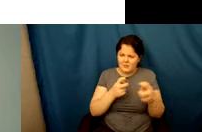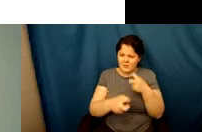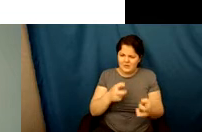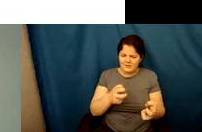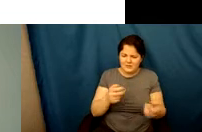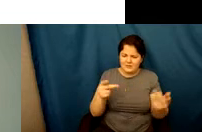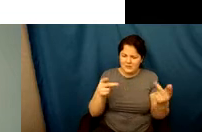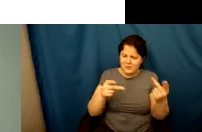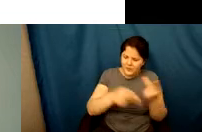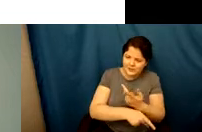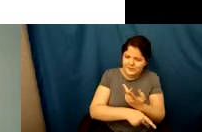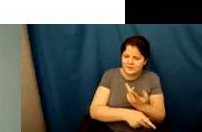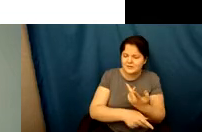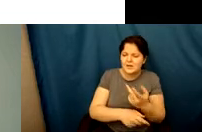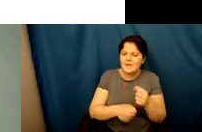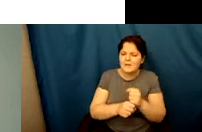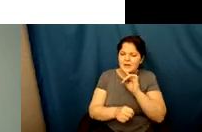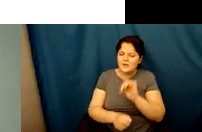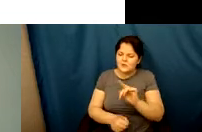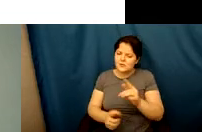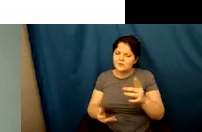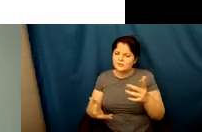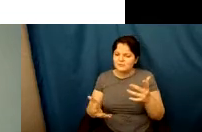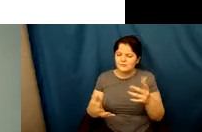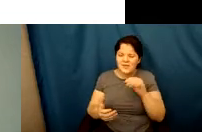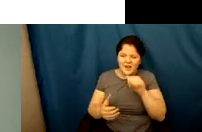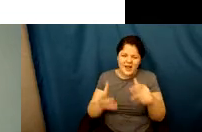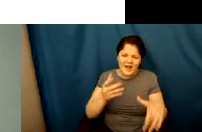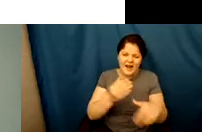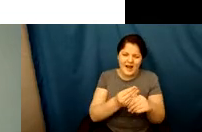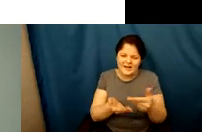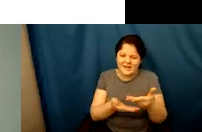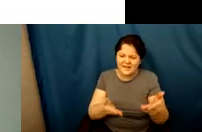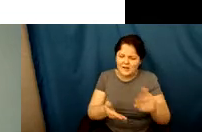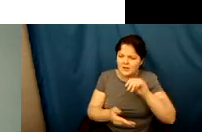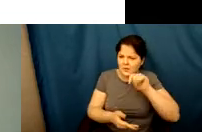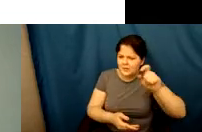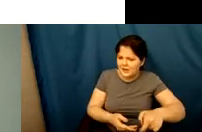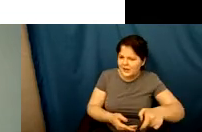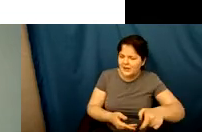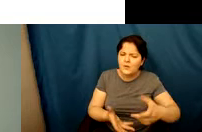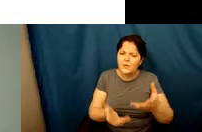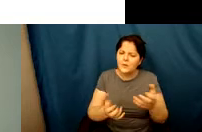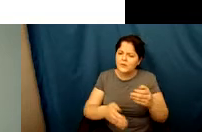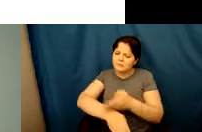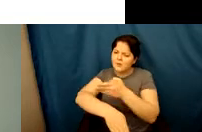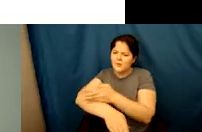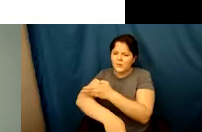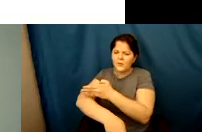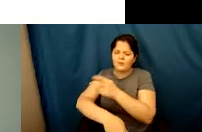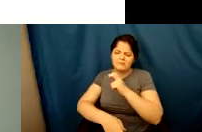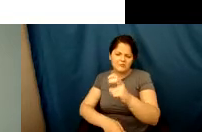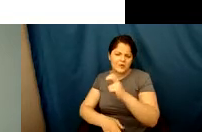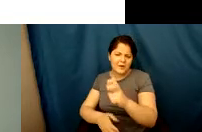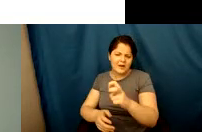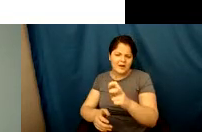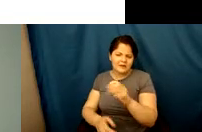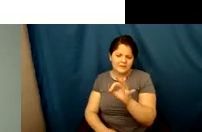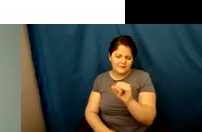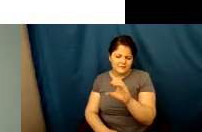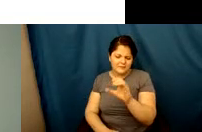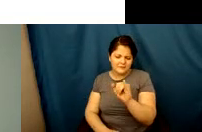that, we're not adding things that aren't necessary, and also that we're improving, our transit facilities so that people